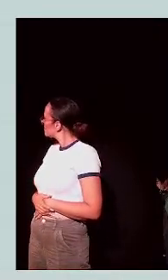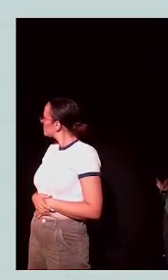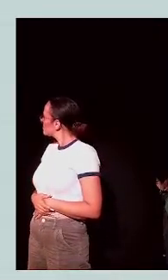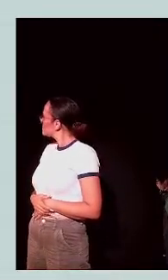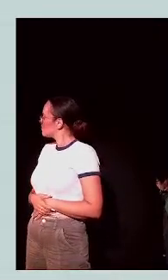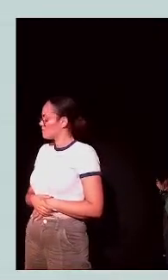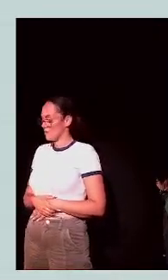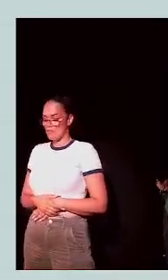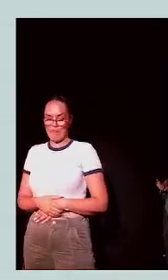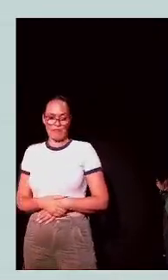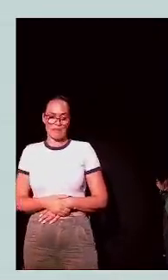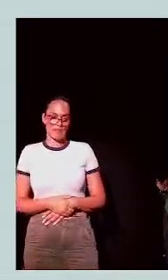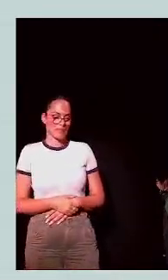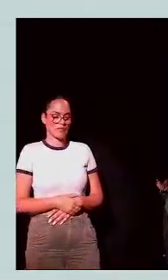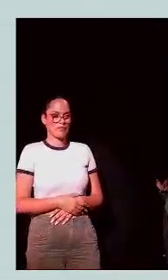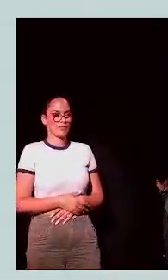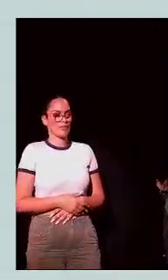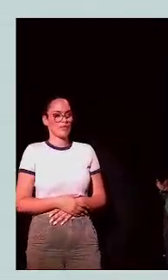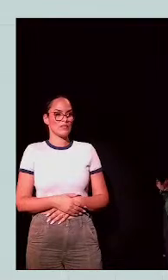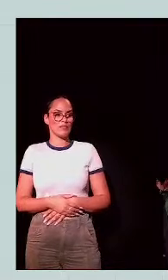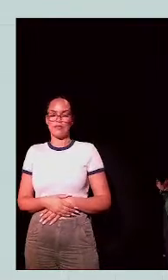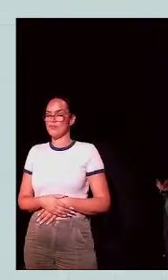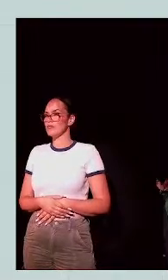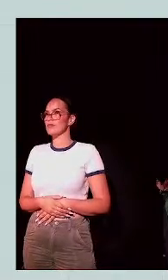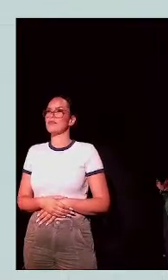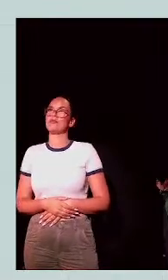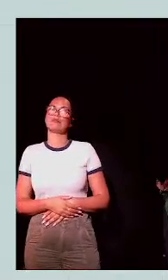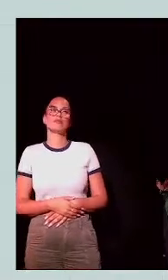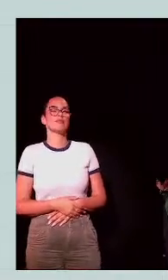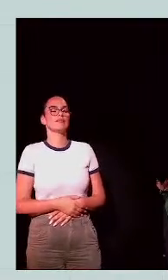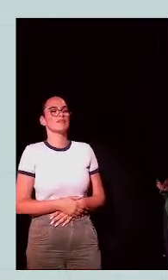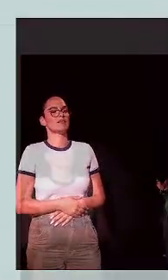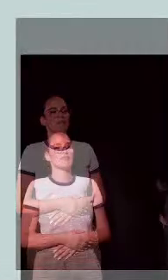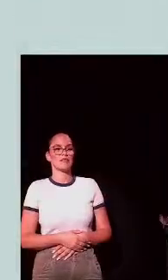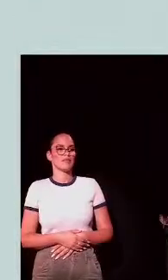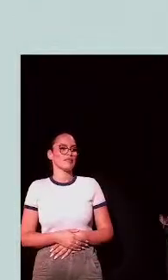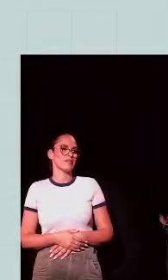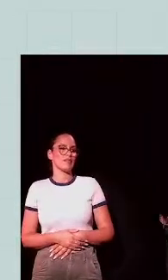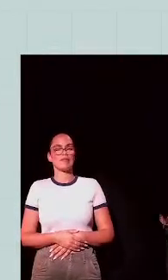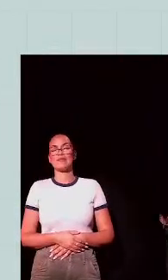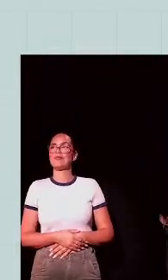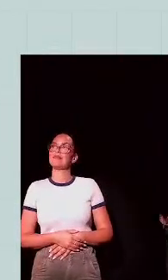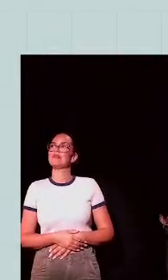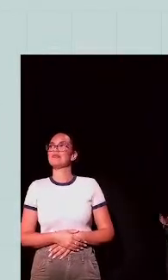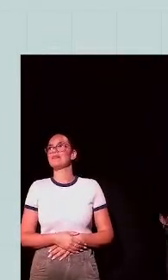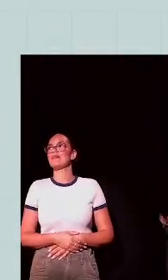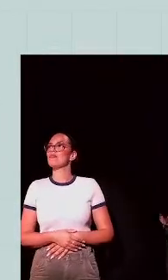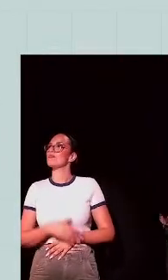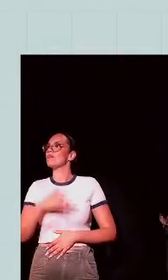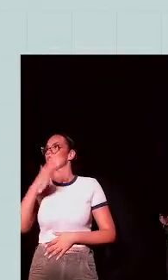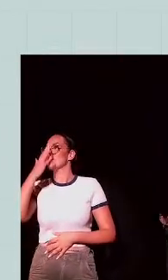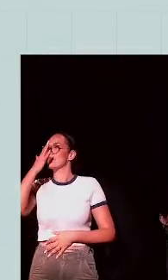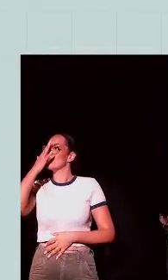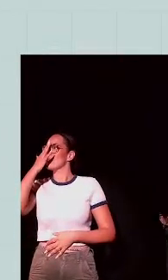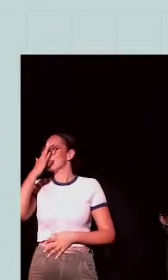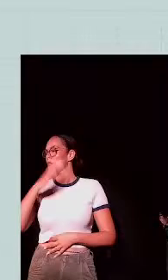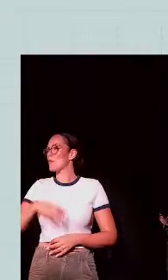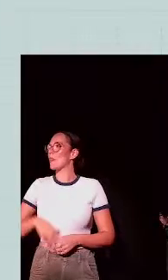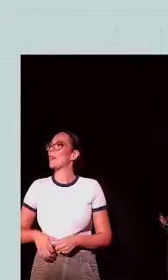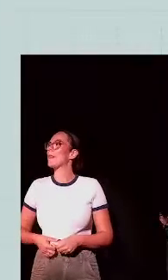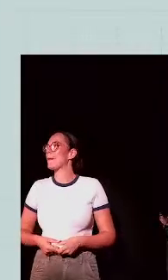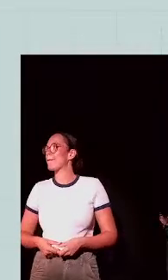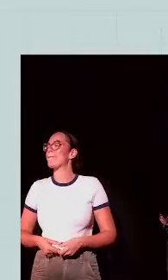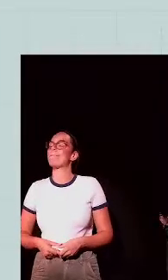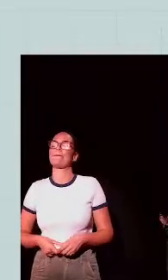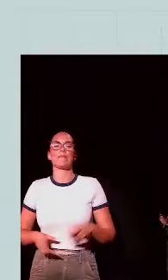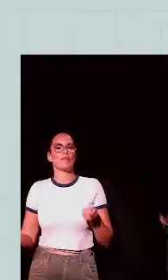stunned, out of control. We get stunned, stunned, out of control. We get stunned, stunned, out of control. We get